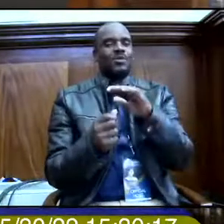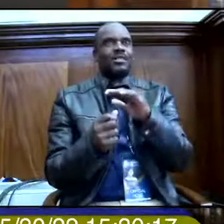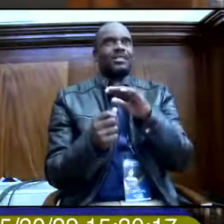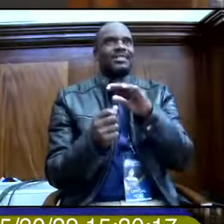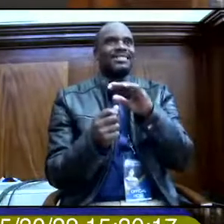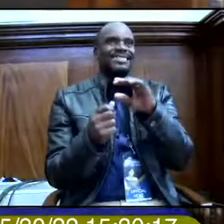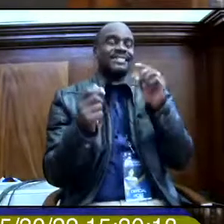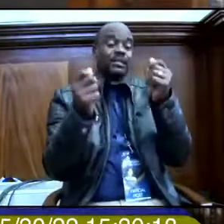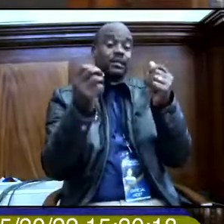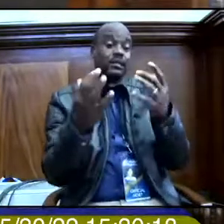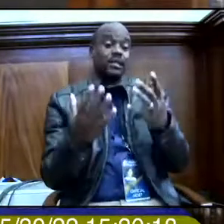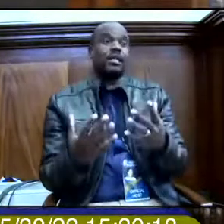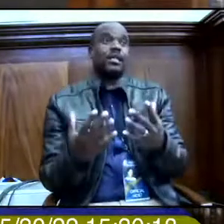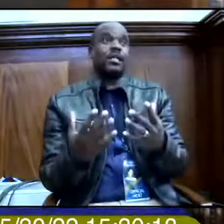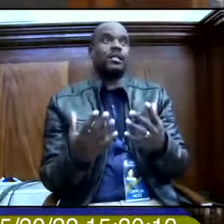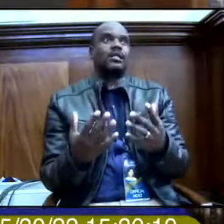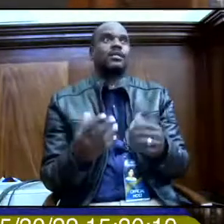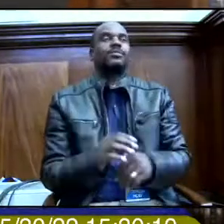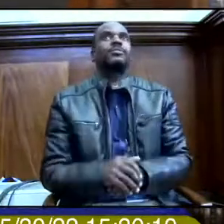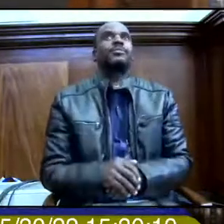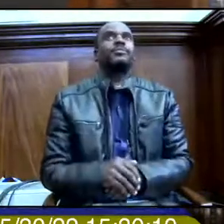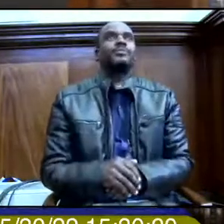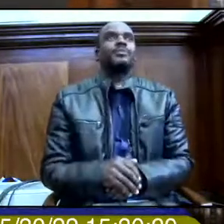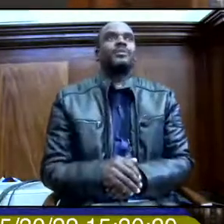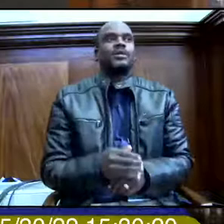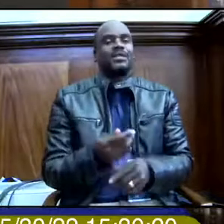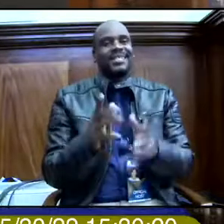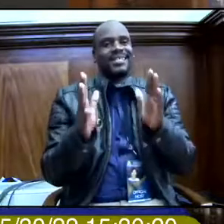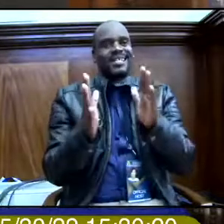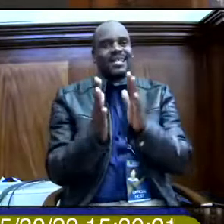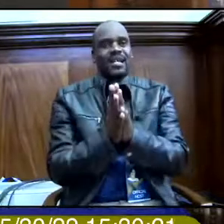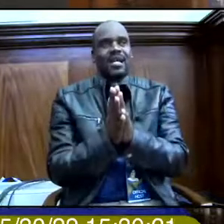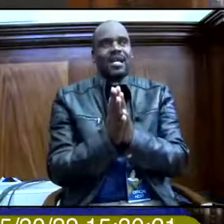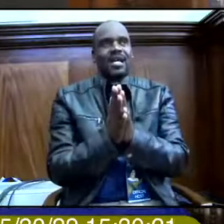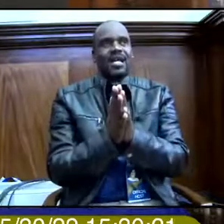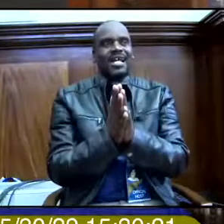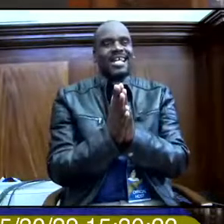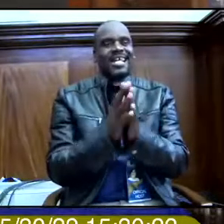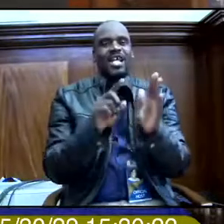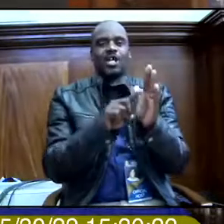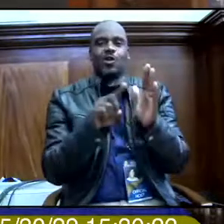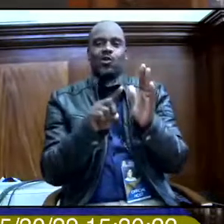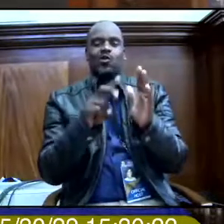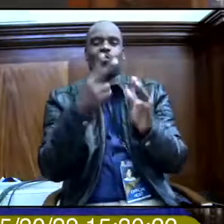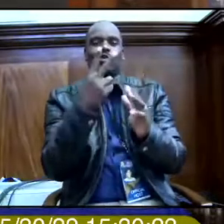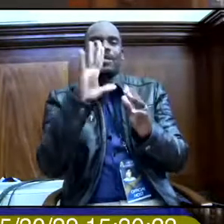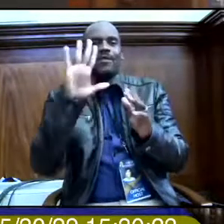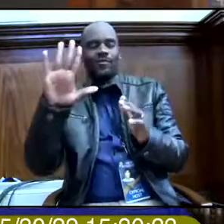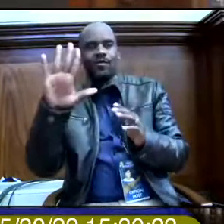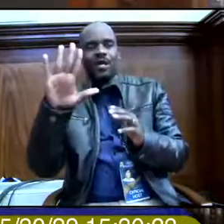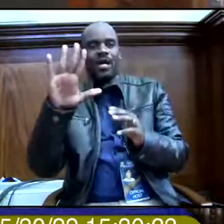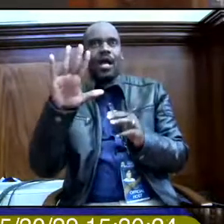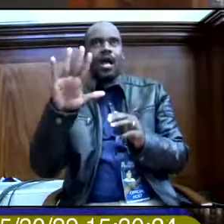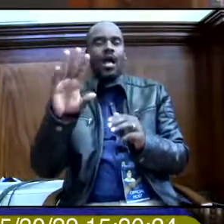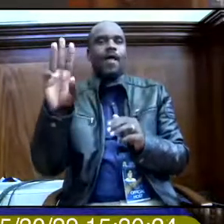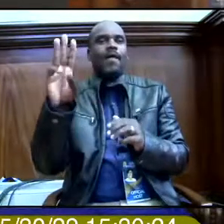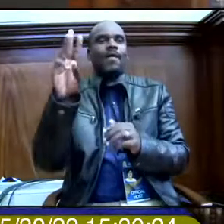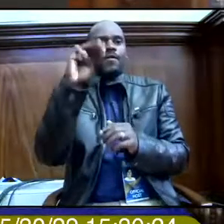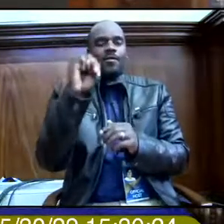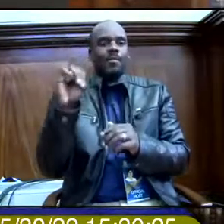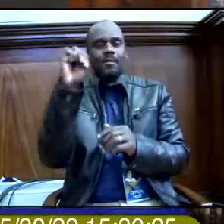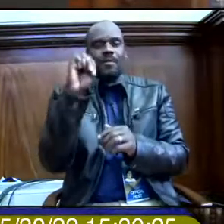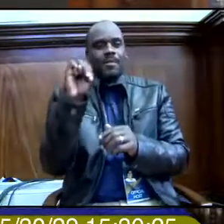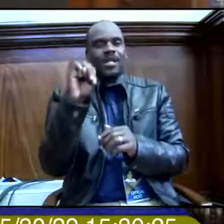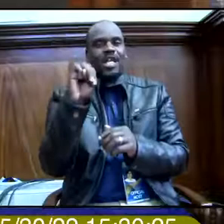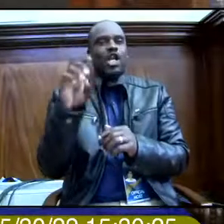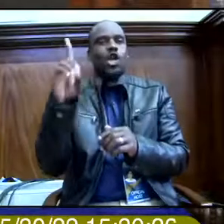admits is 10 to 25 billion dollars in illicit financial